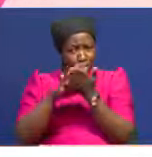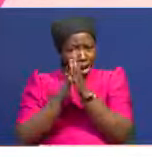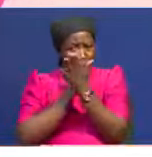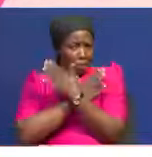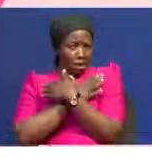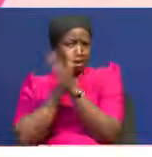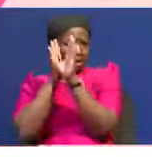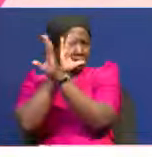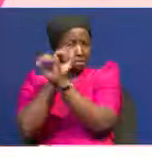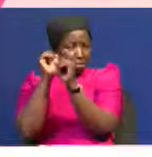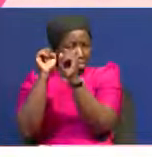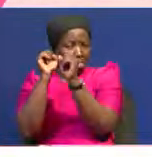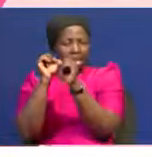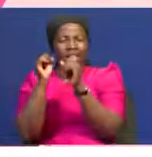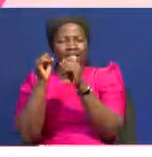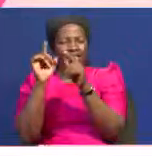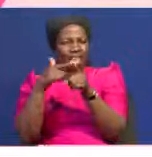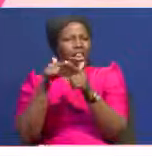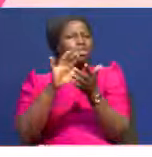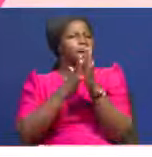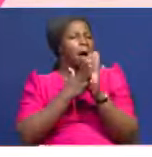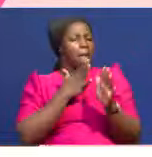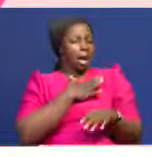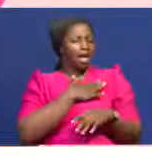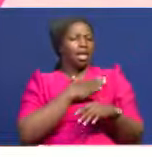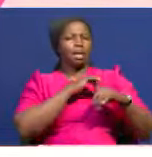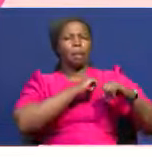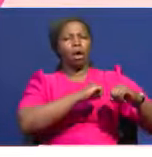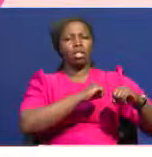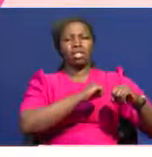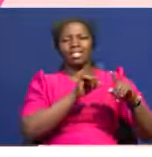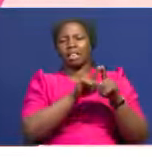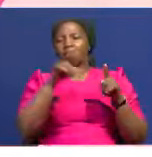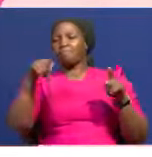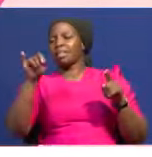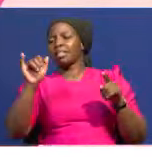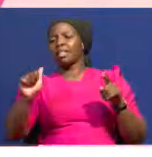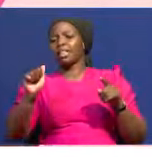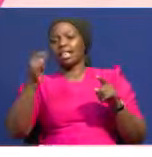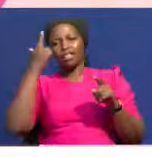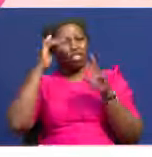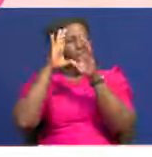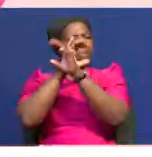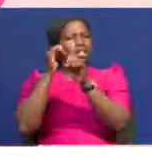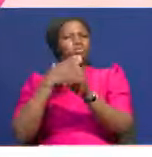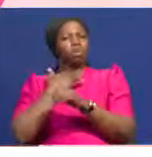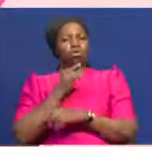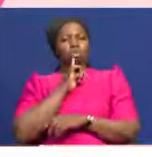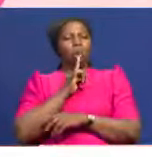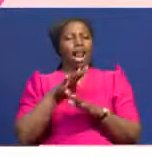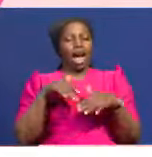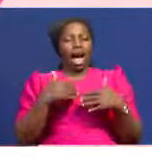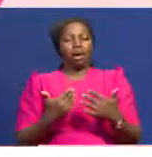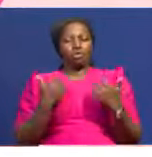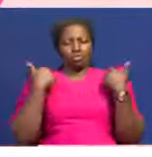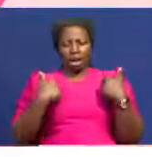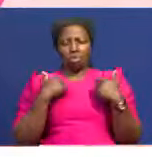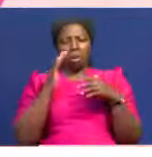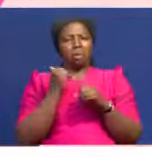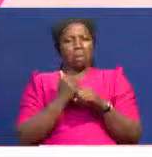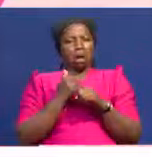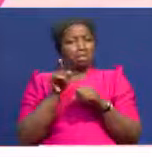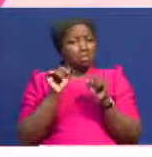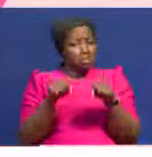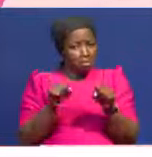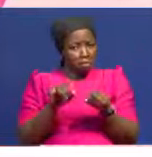Even some people wanamsaidia kazi, mapie yake, wanataka tikuniamurisha mimi vile nitafanya kazi. Inawezekana?